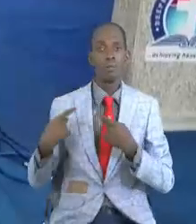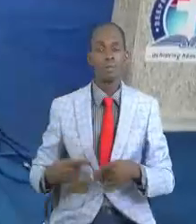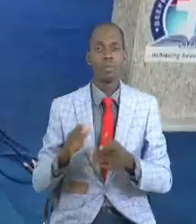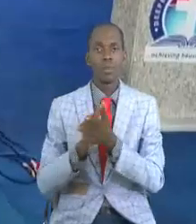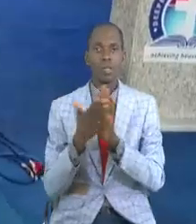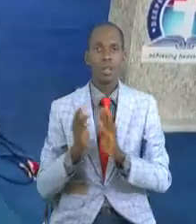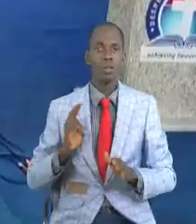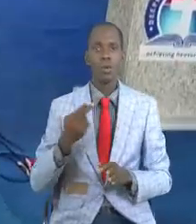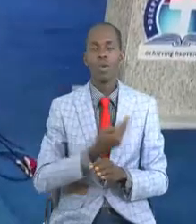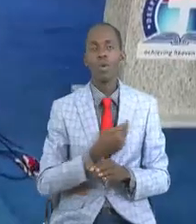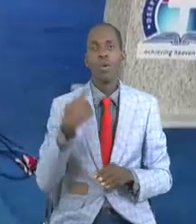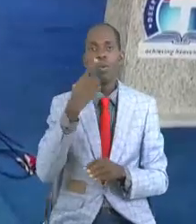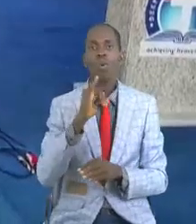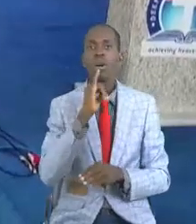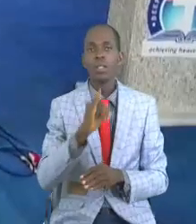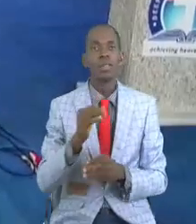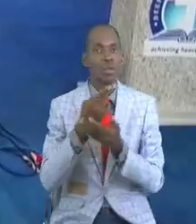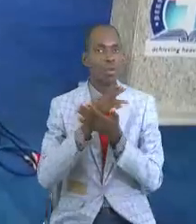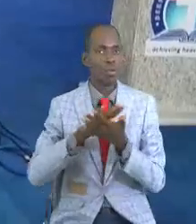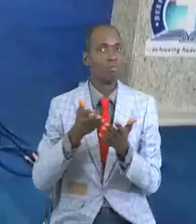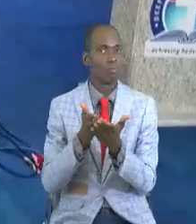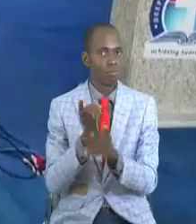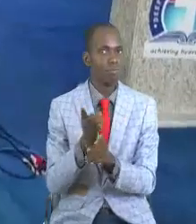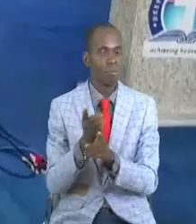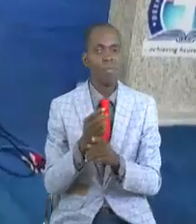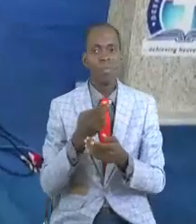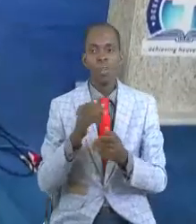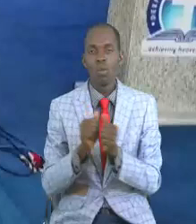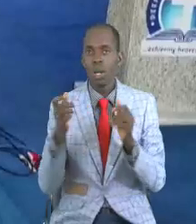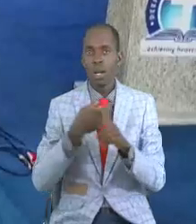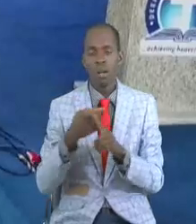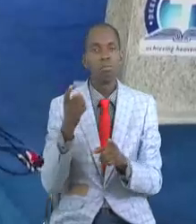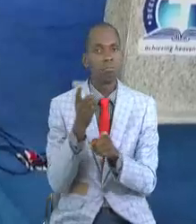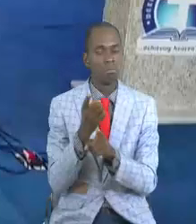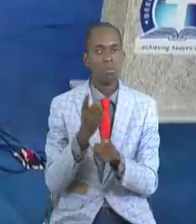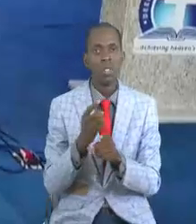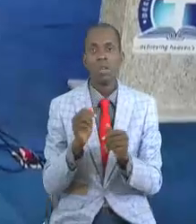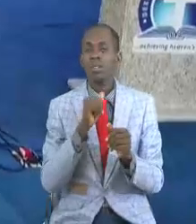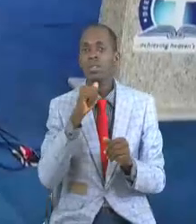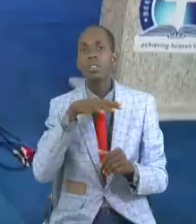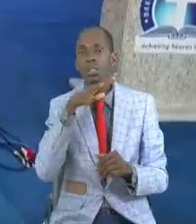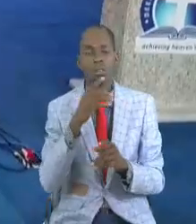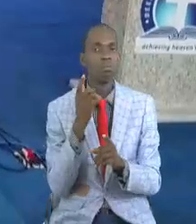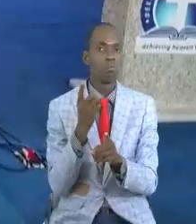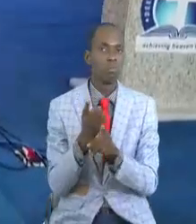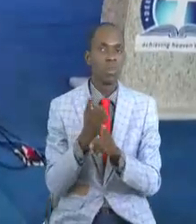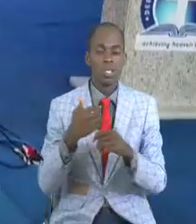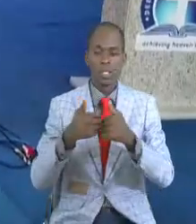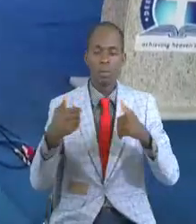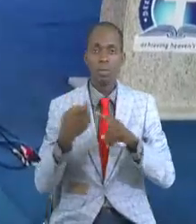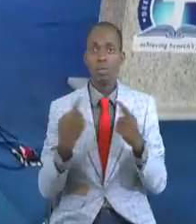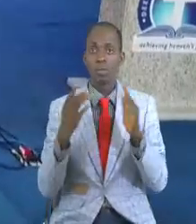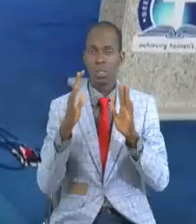is holy, that's Christ, harmless, that's Christ, undefiled, that's Christ, separate from sinners, that's Christ,